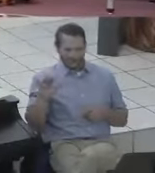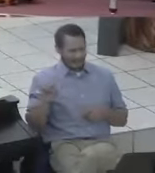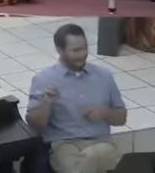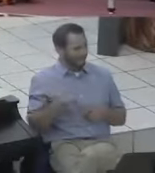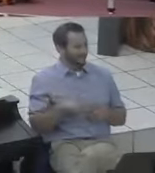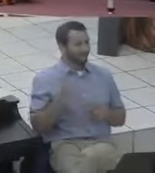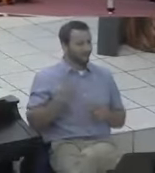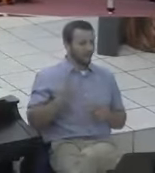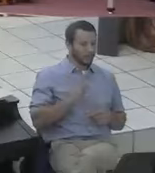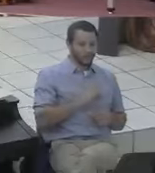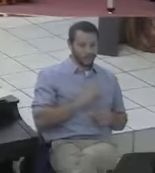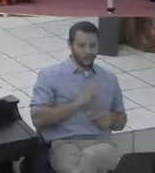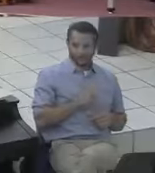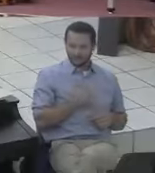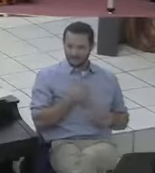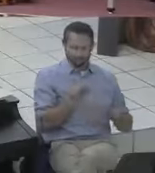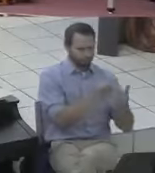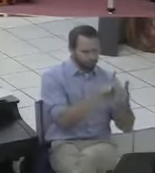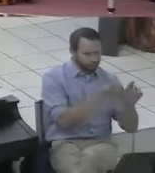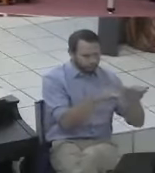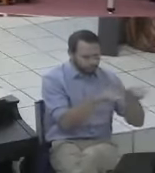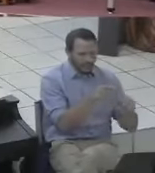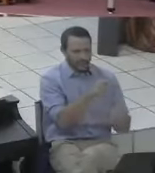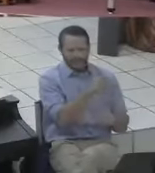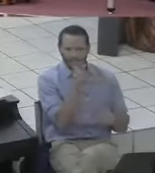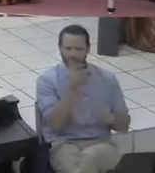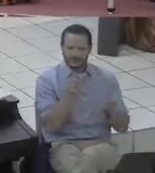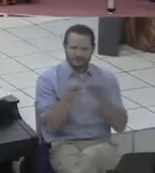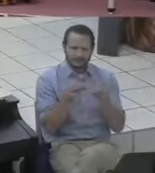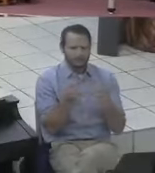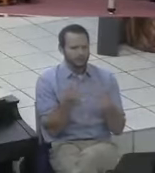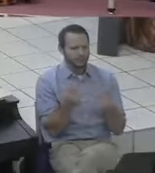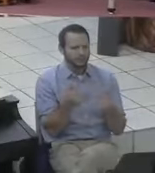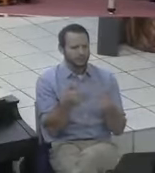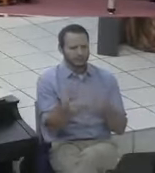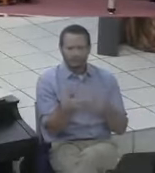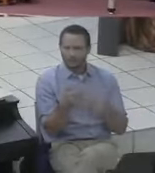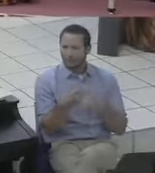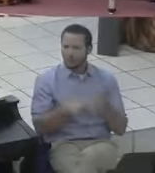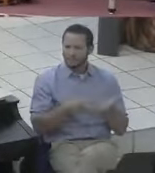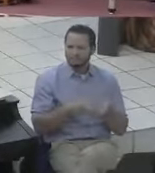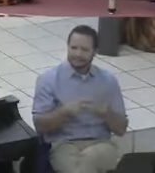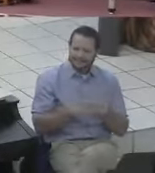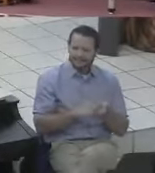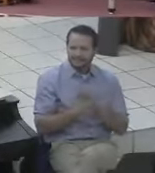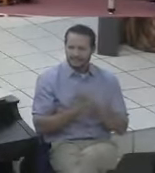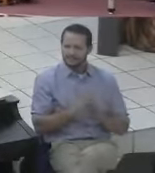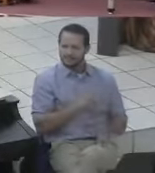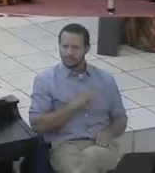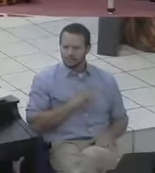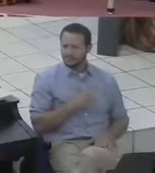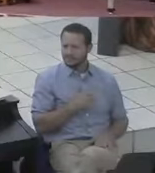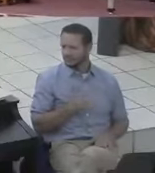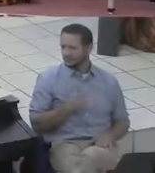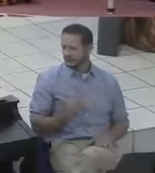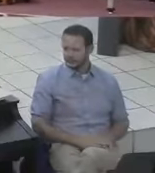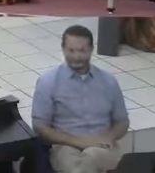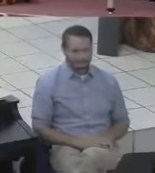board members. And they can tell you what being a board member is about in running the business of the